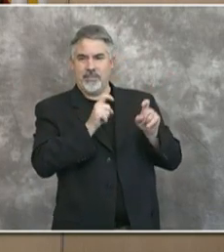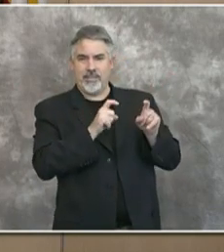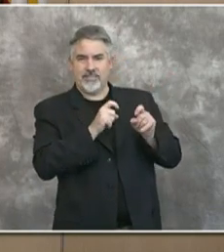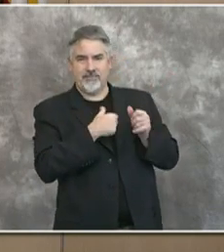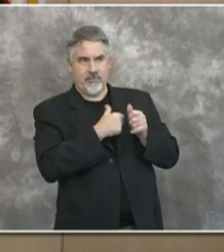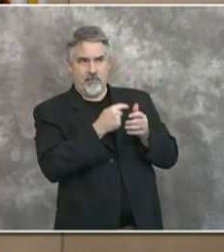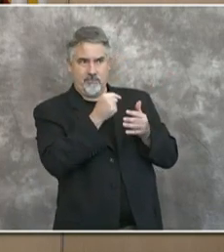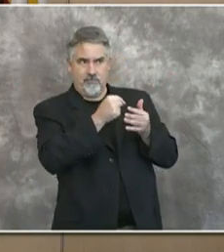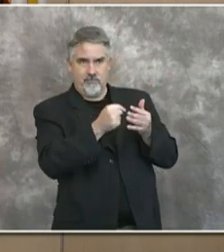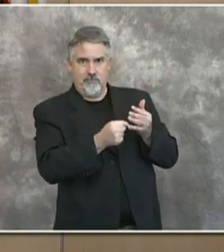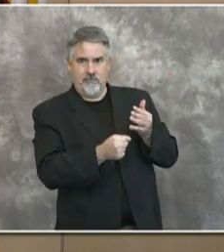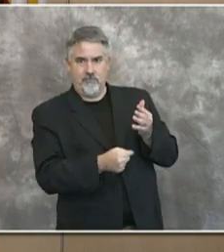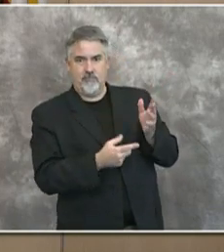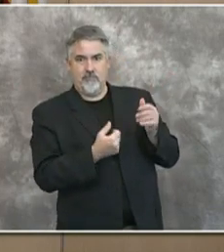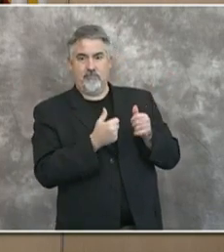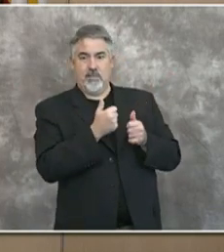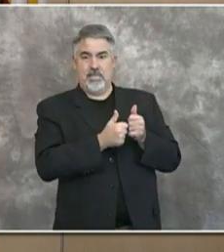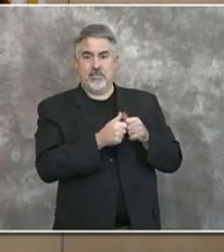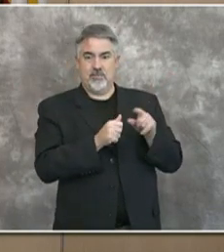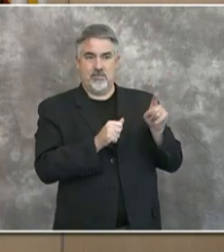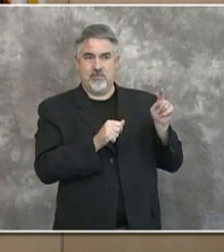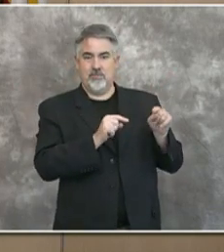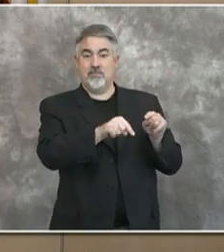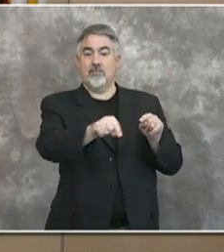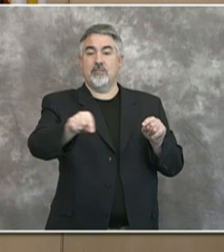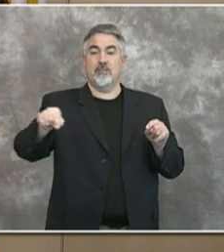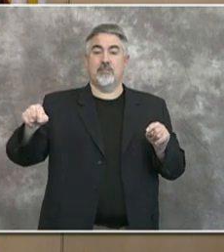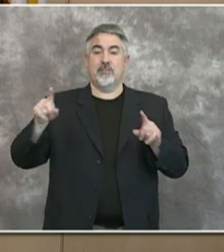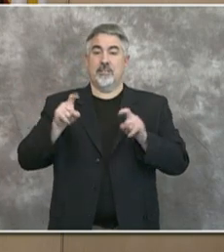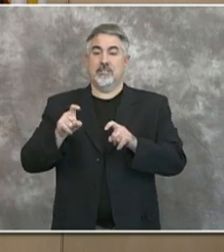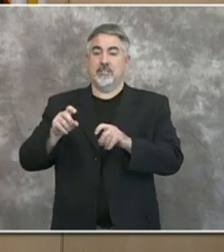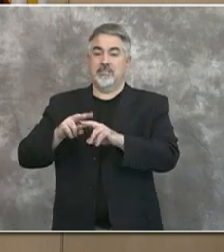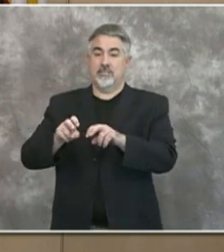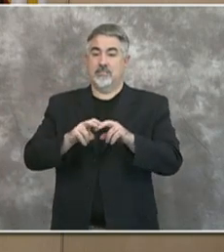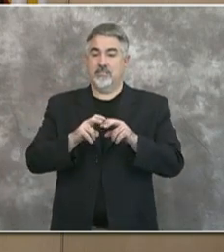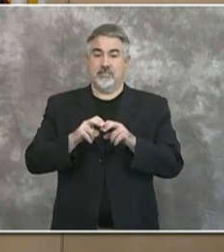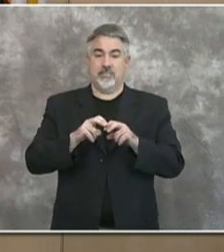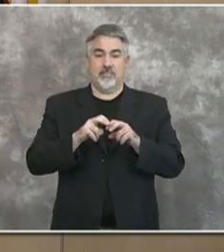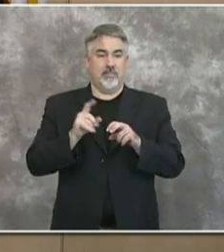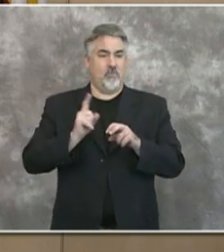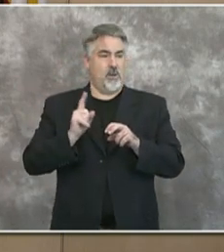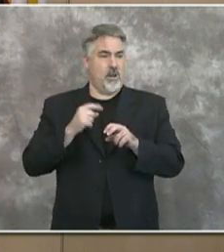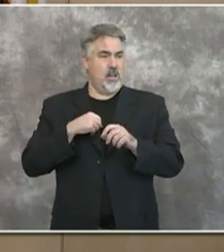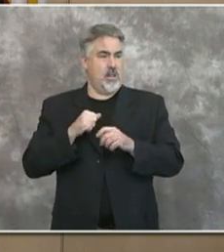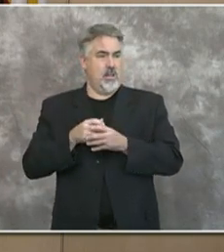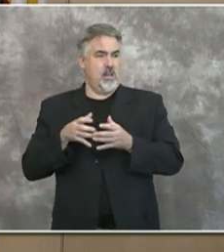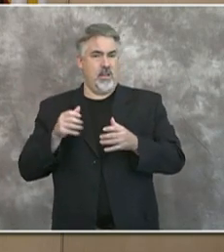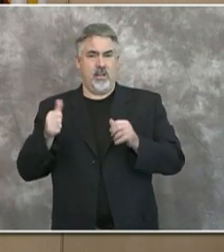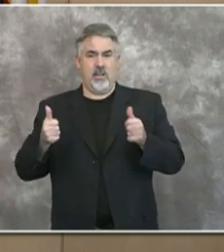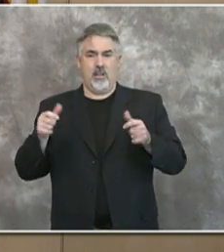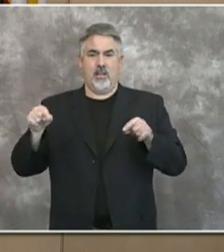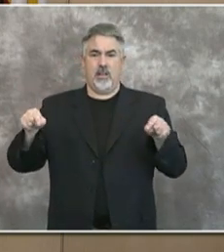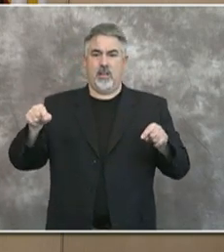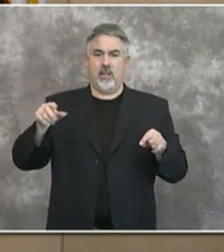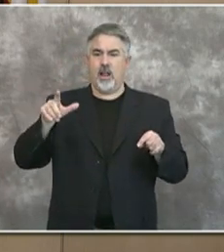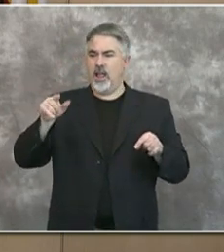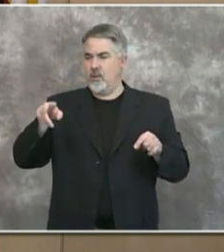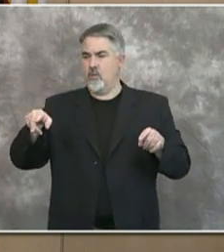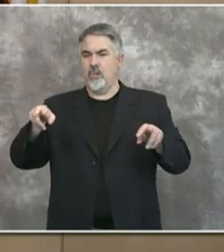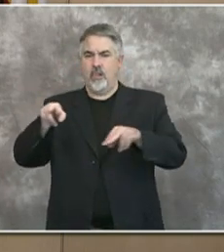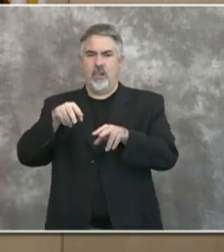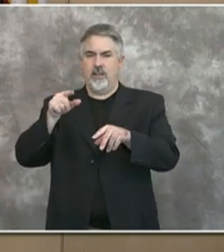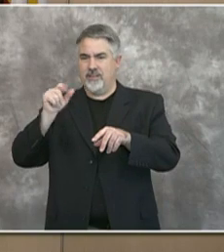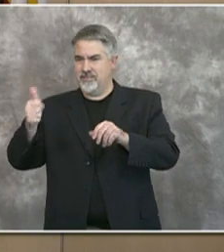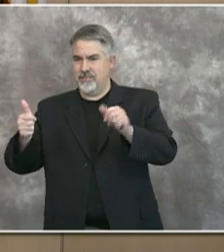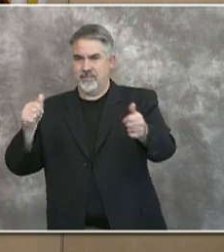and each entity will look at where can they expand their testing capacity. And I've shared with you what the County